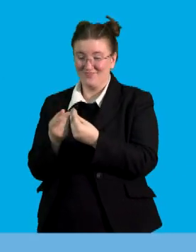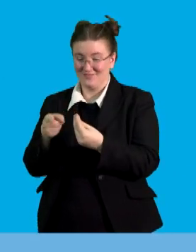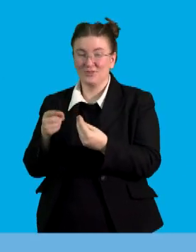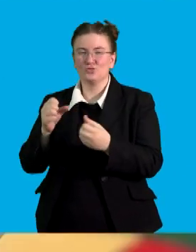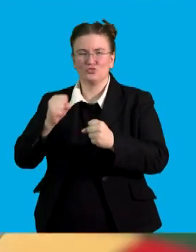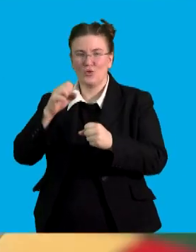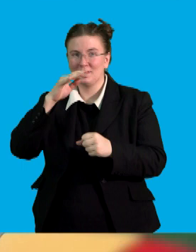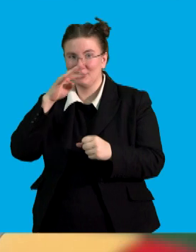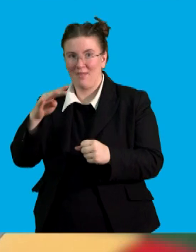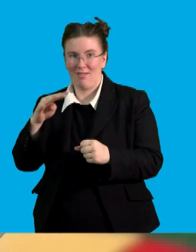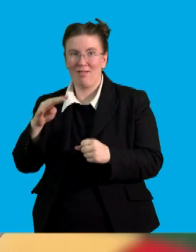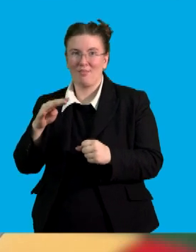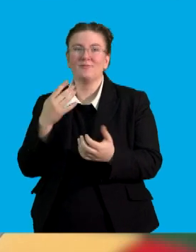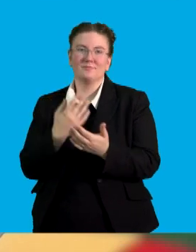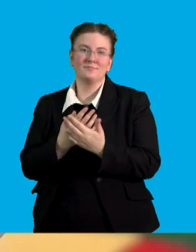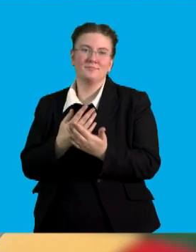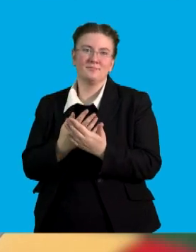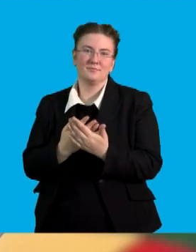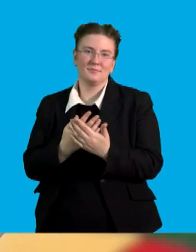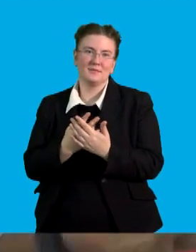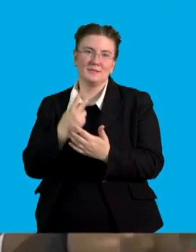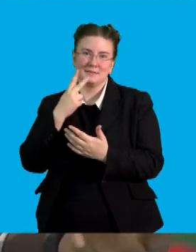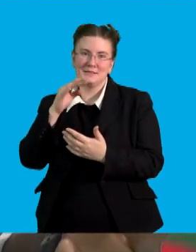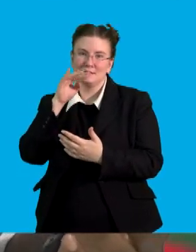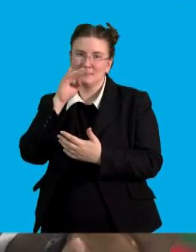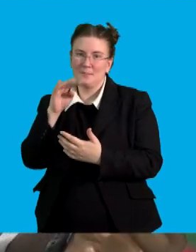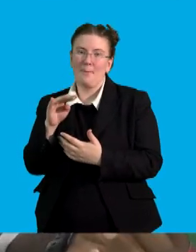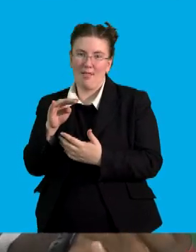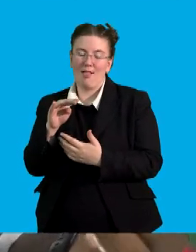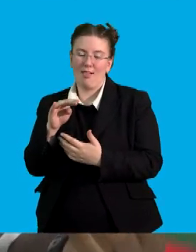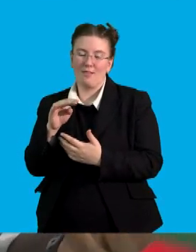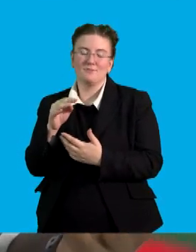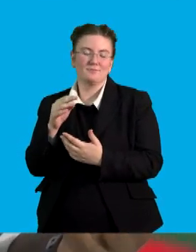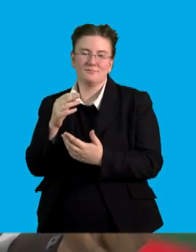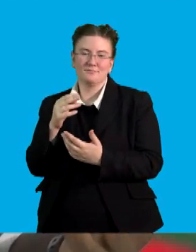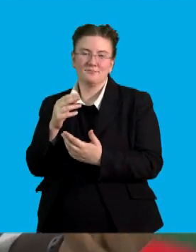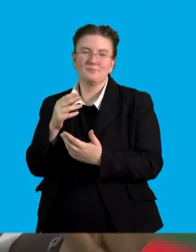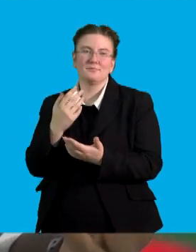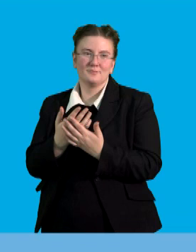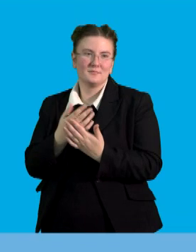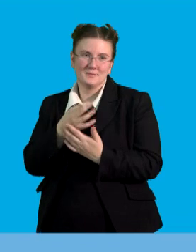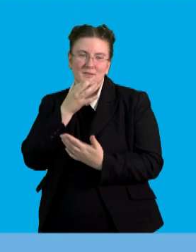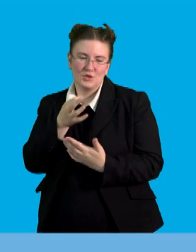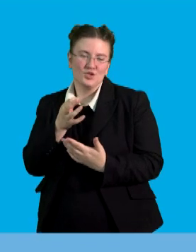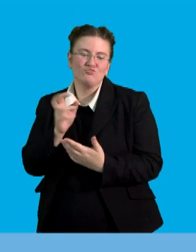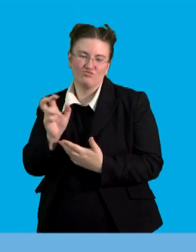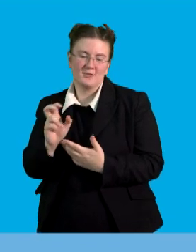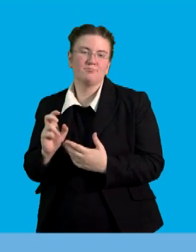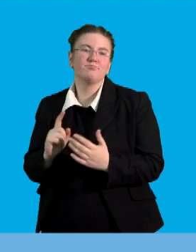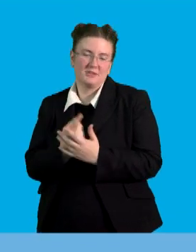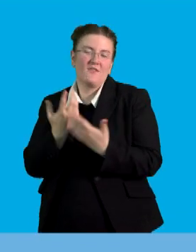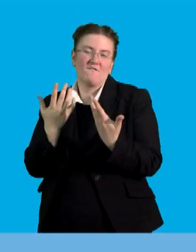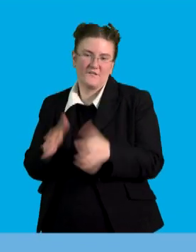formed there has a strong smell, then we can actually perceive the smell, and therefore we can say that a reaction has taken